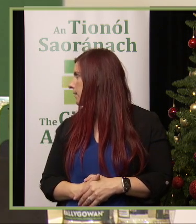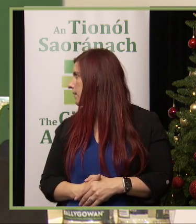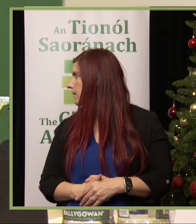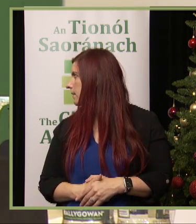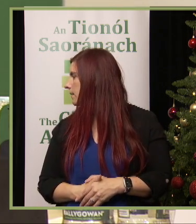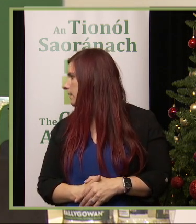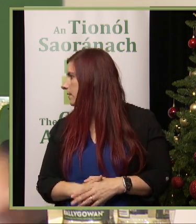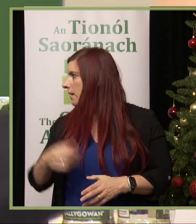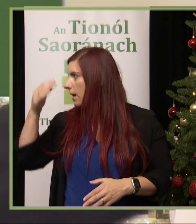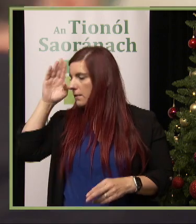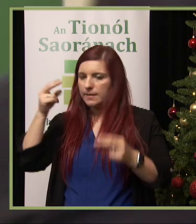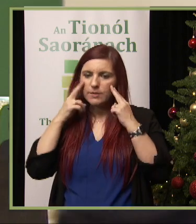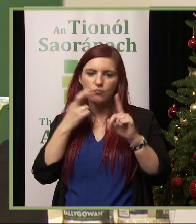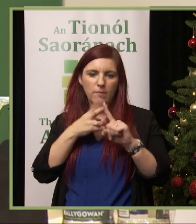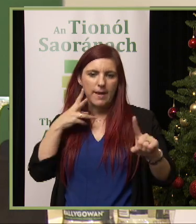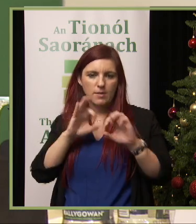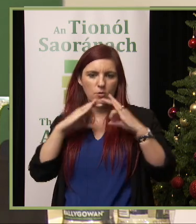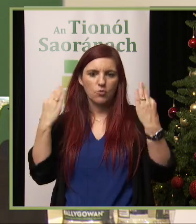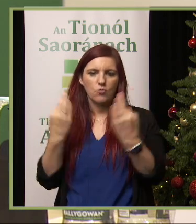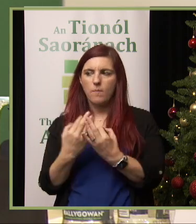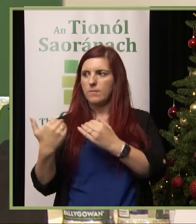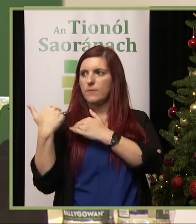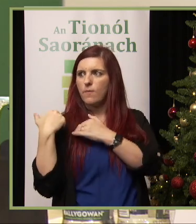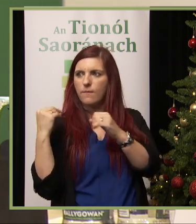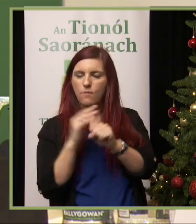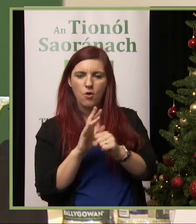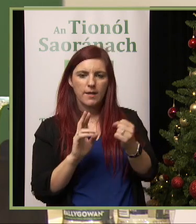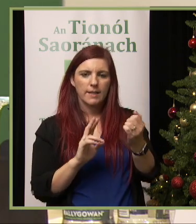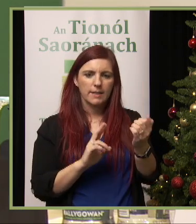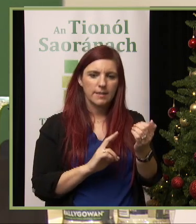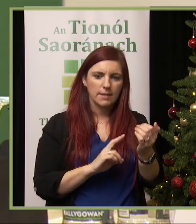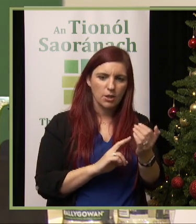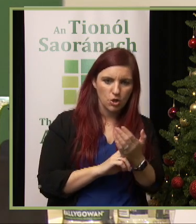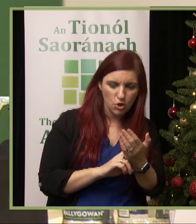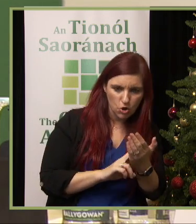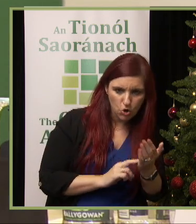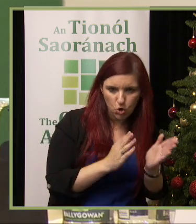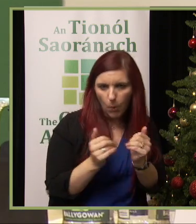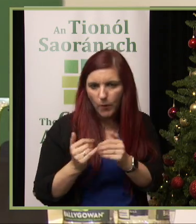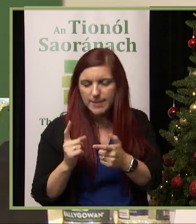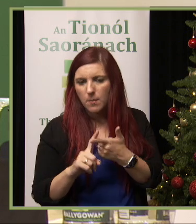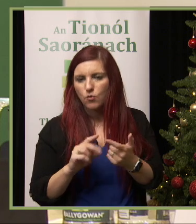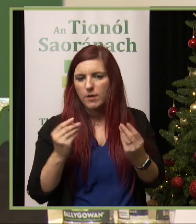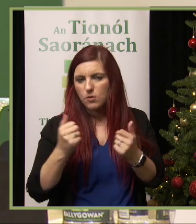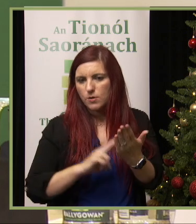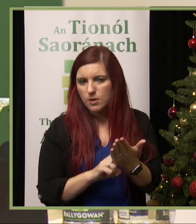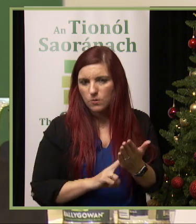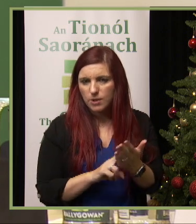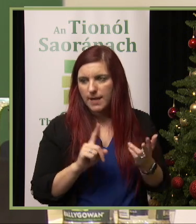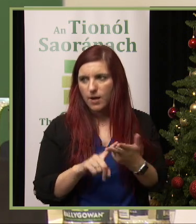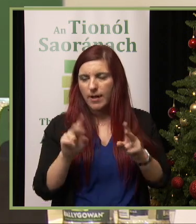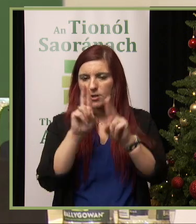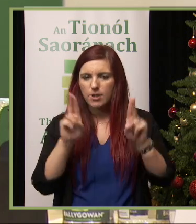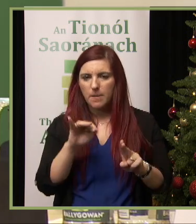Ireland needs to recognise its global responsibility in terms of our consumerism, our resource usage, and our international